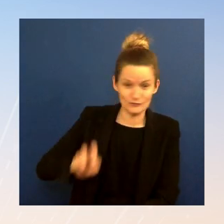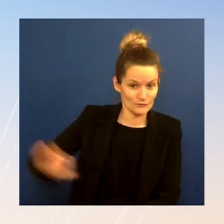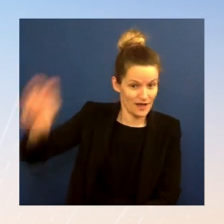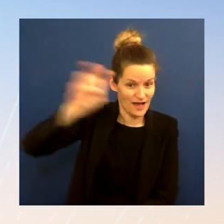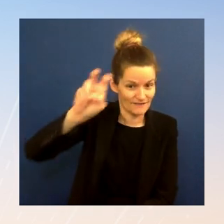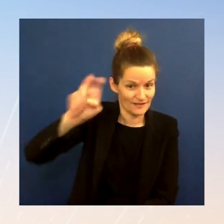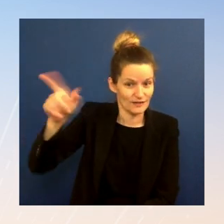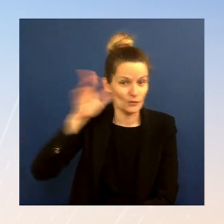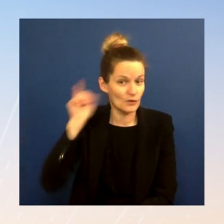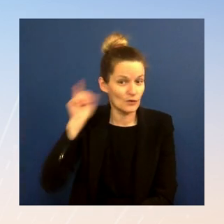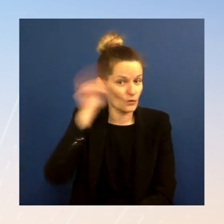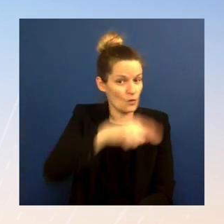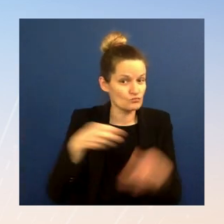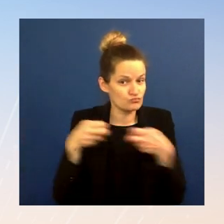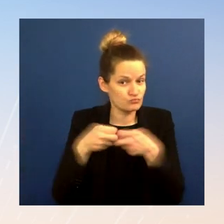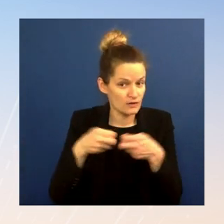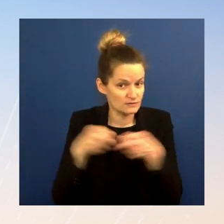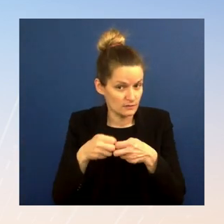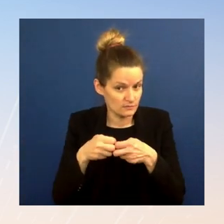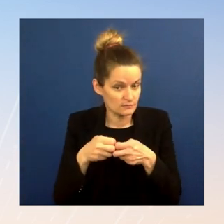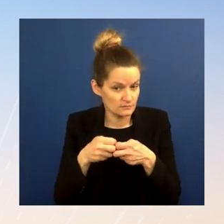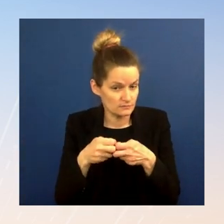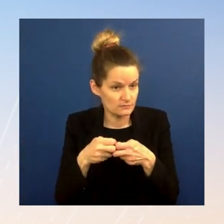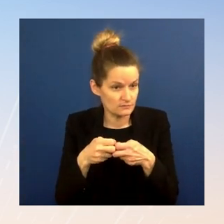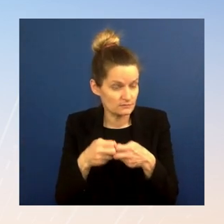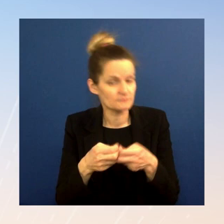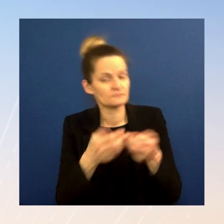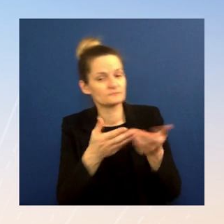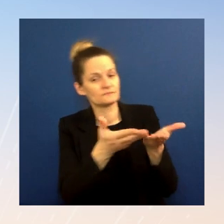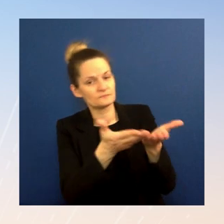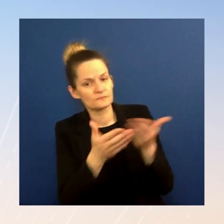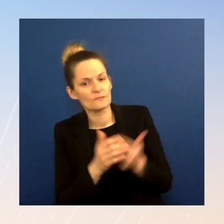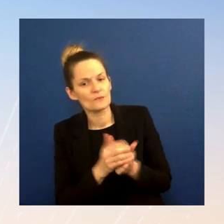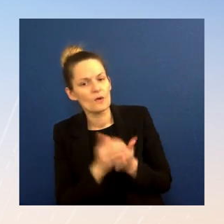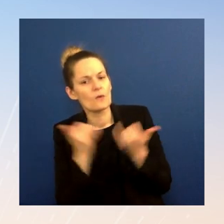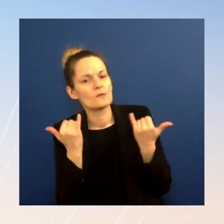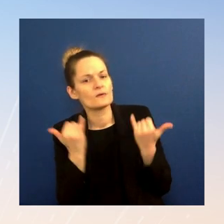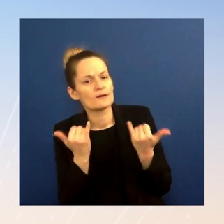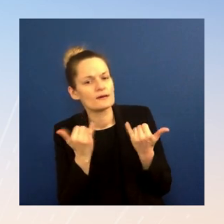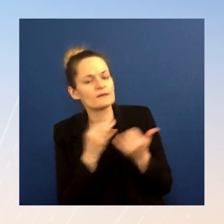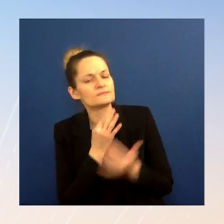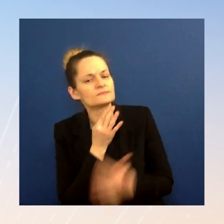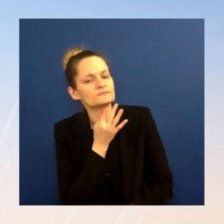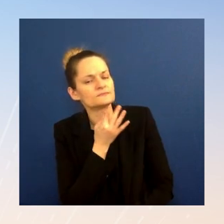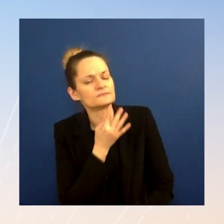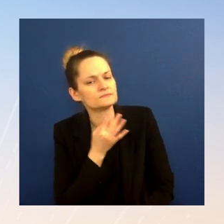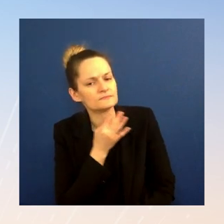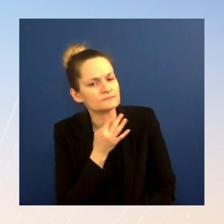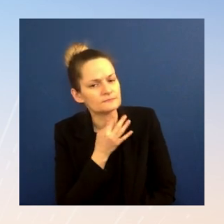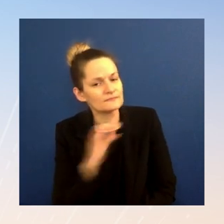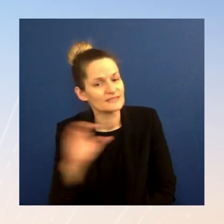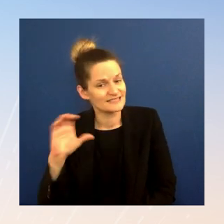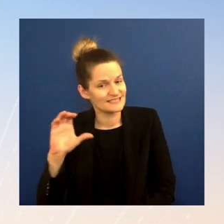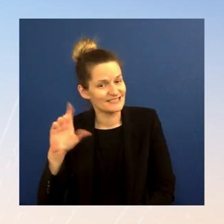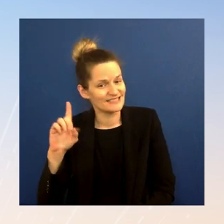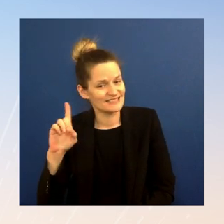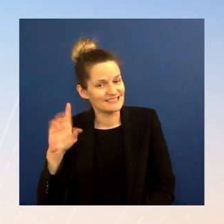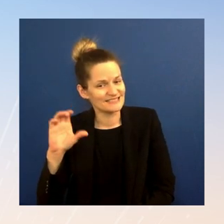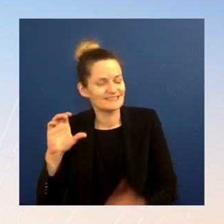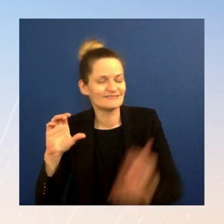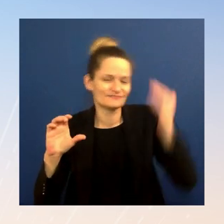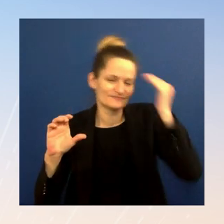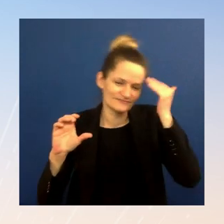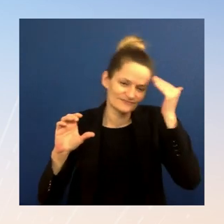doing? I mean, as he's having these, what the CDC does not consider a close contact, but are certainly people that he's around and aware